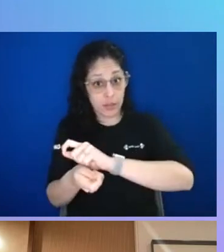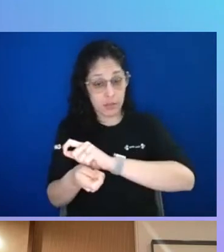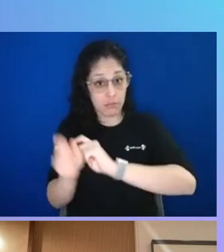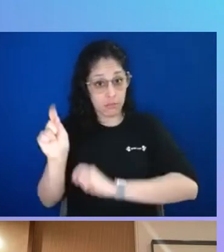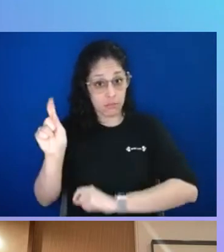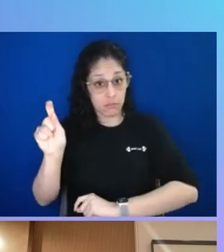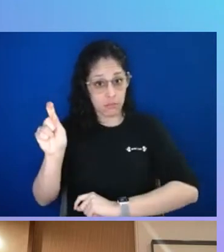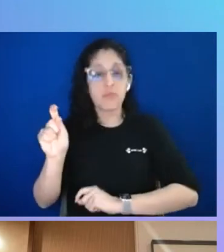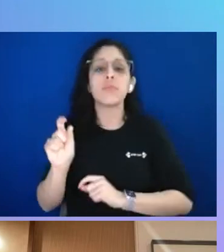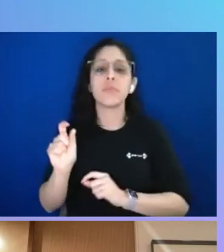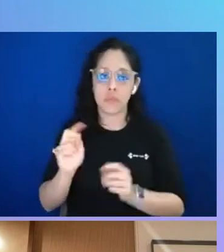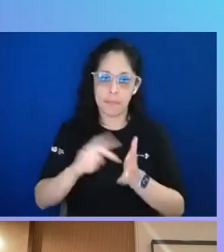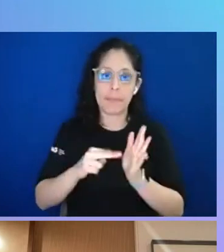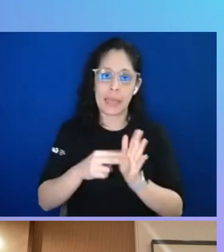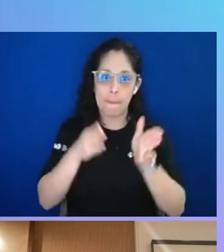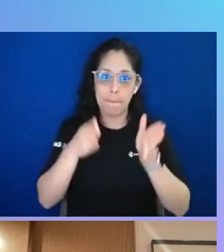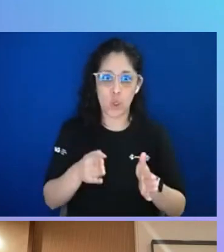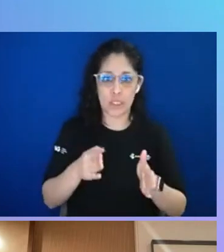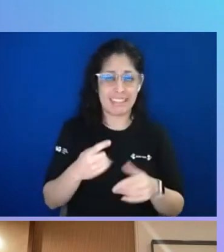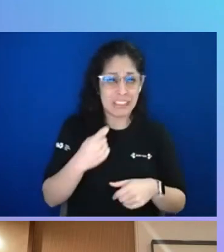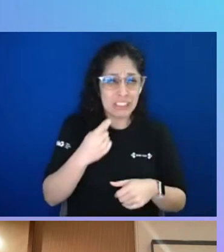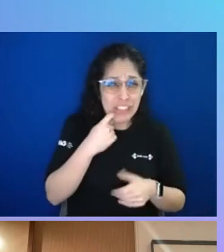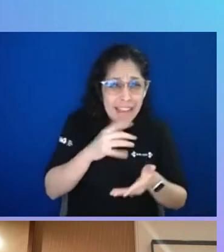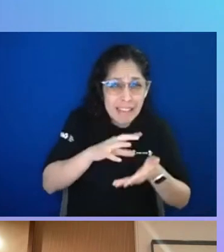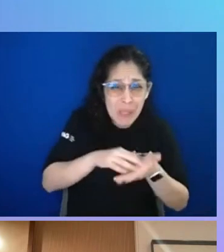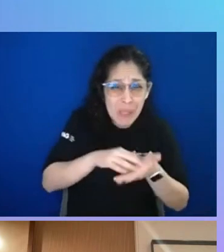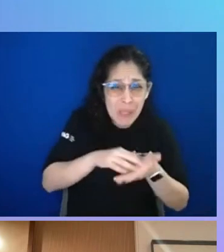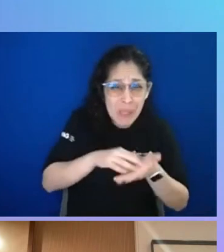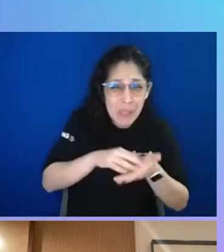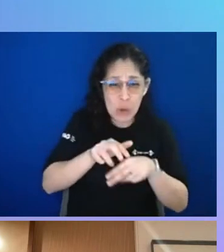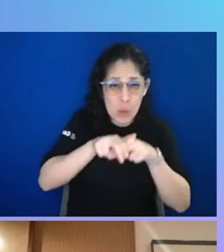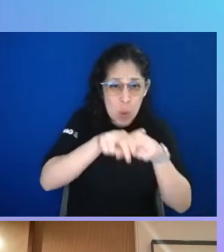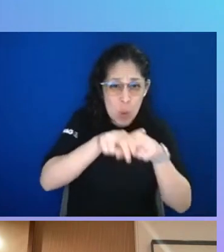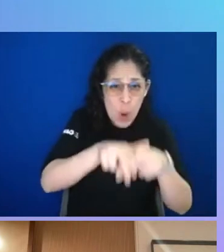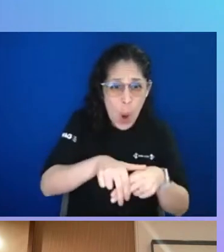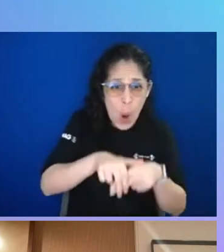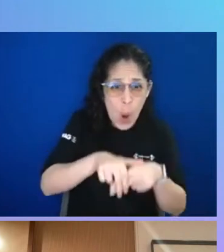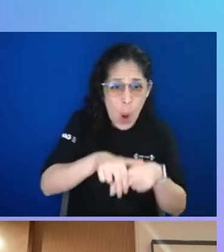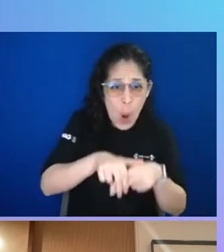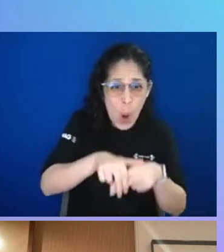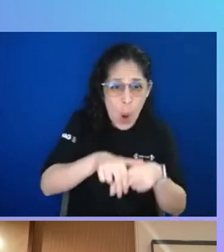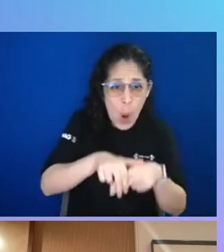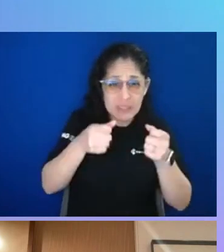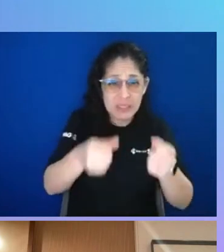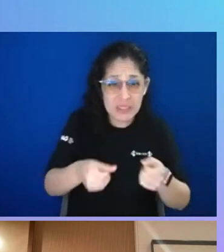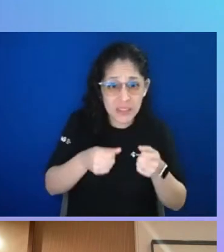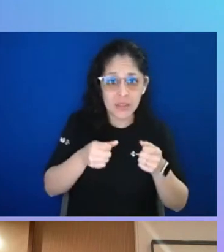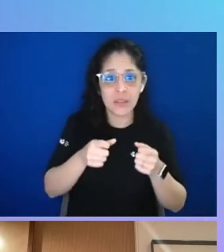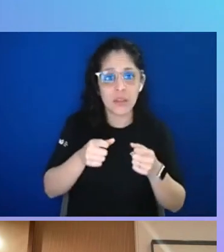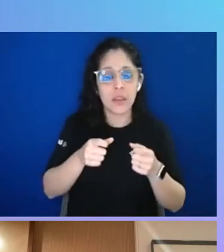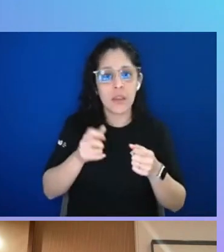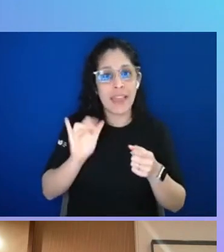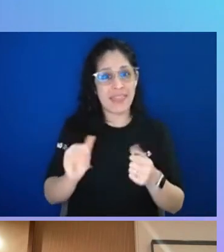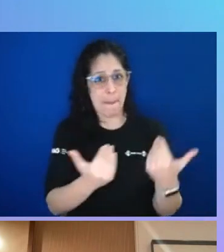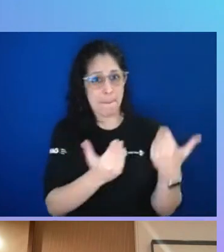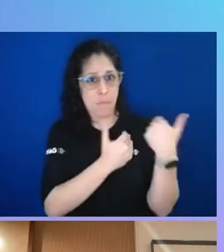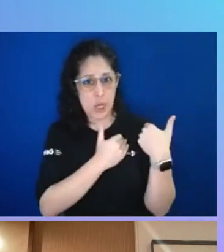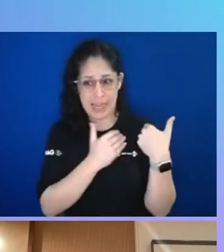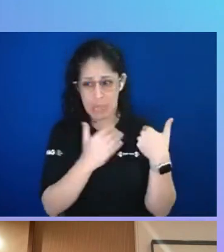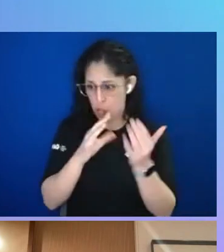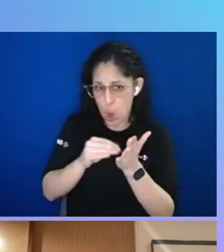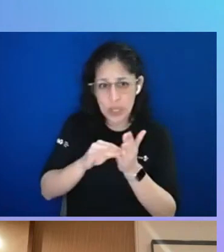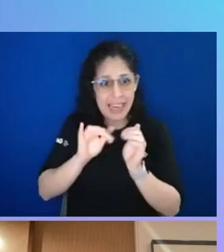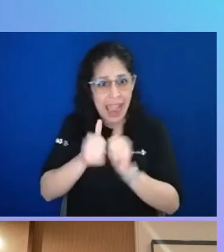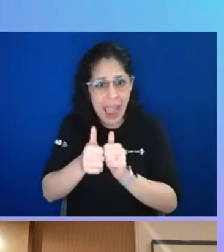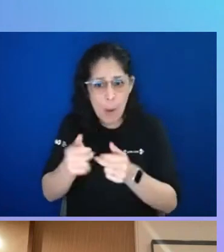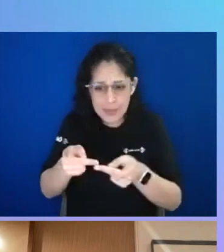and the burden is much higher on those who are learning to row, since they're still developing muscle memory and learning how